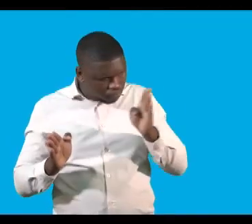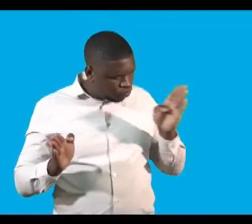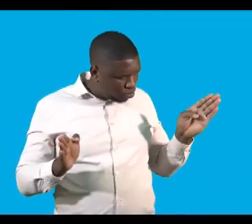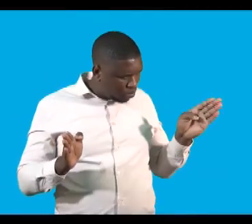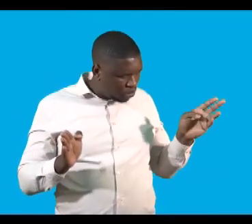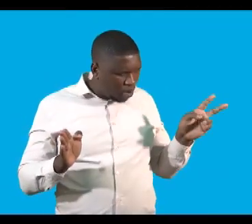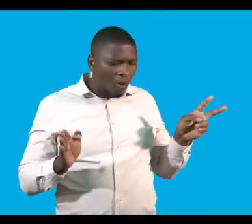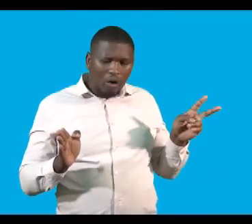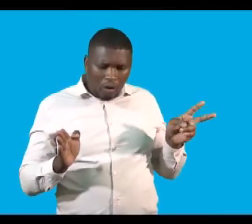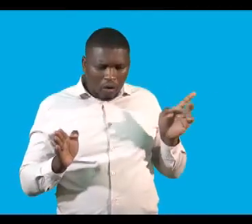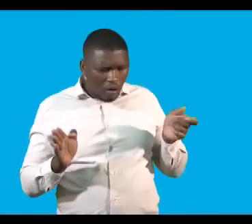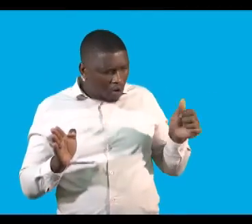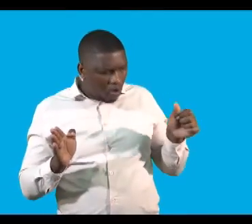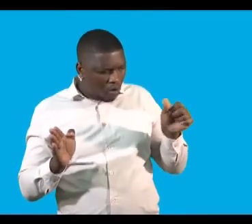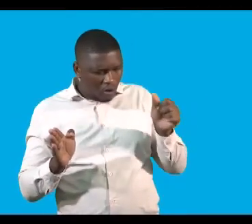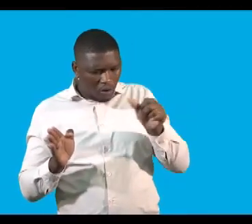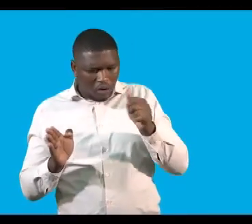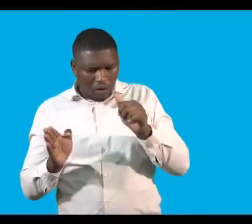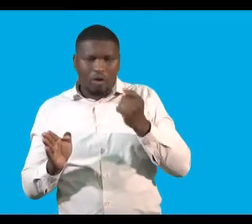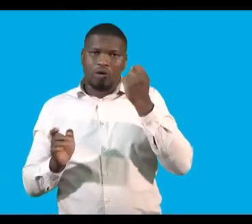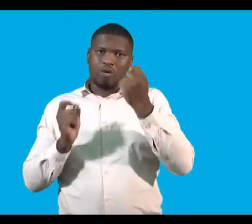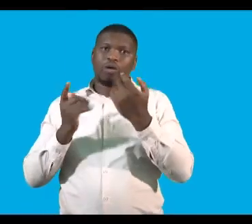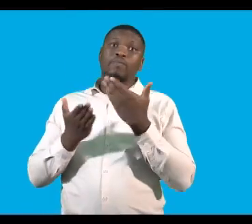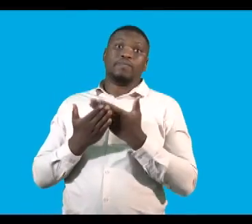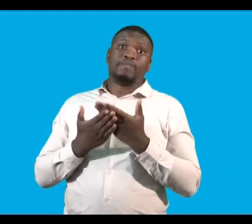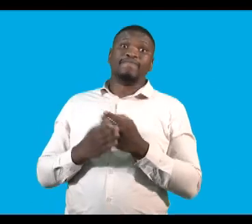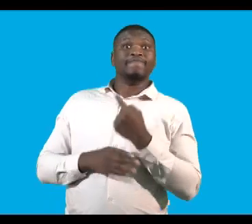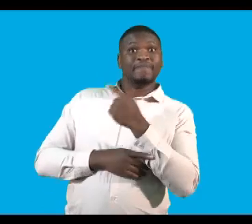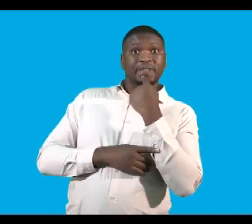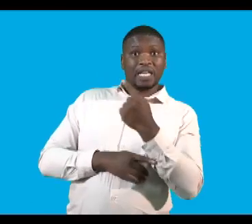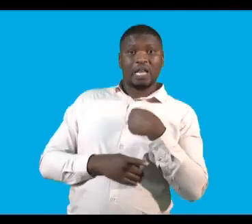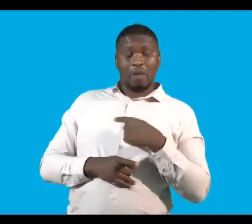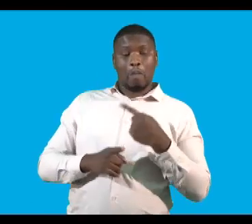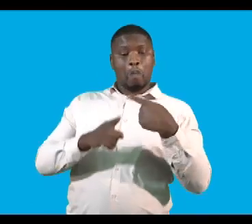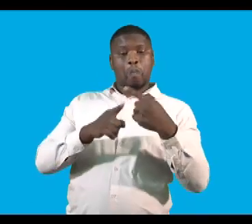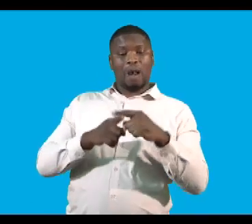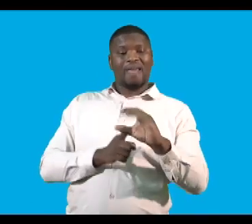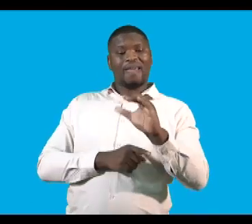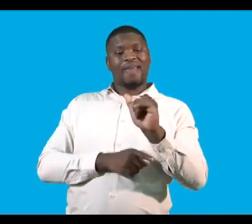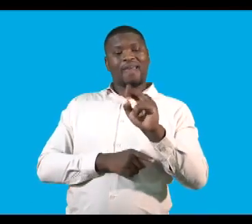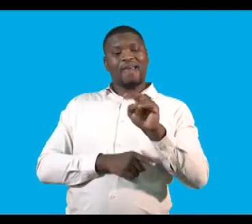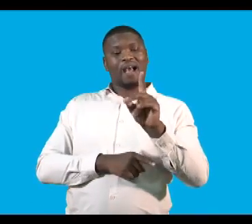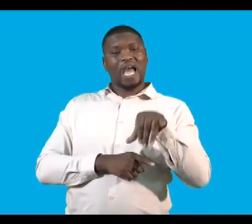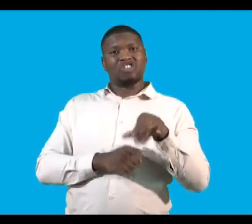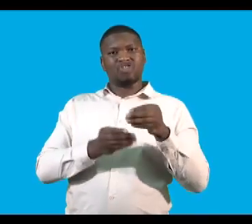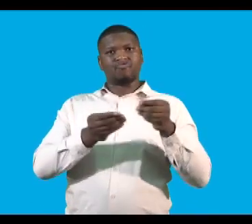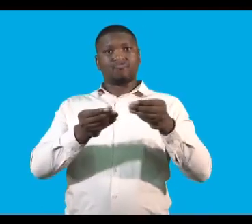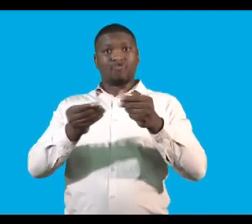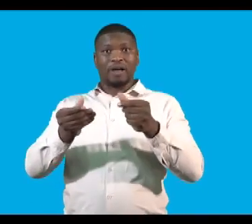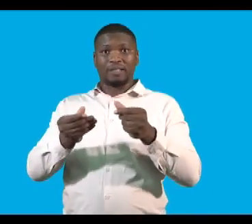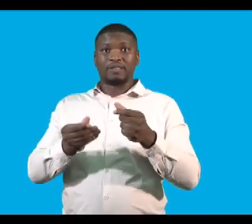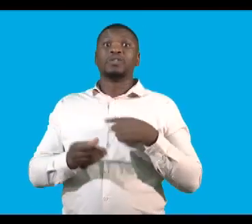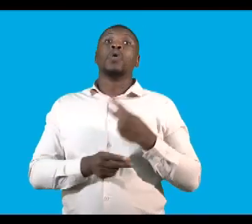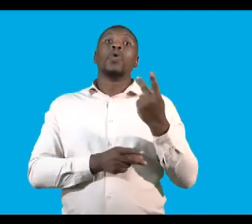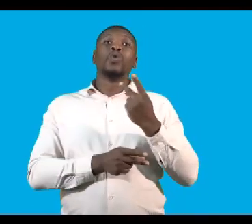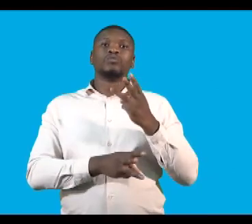Crush and I'm winning, and then of course it's hopeless. The humor here is conveyed when Mother